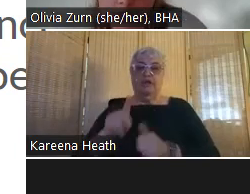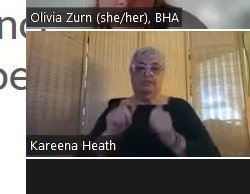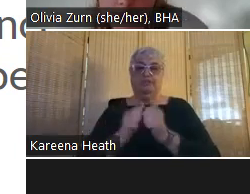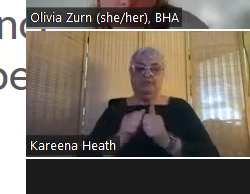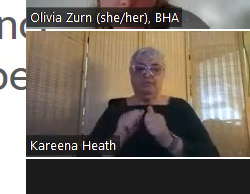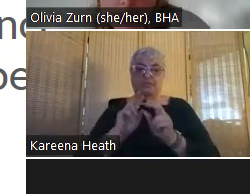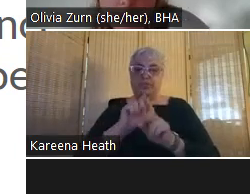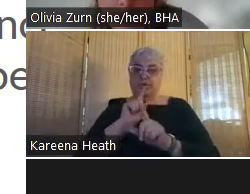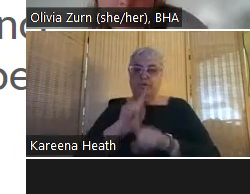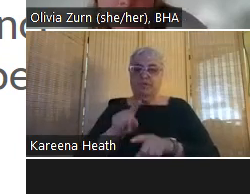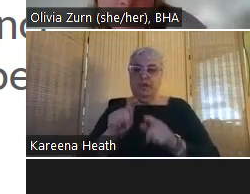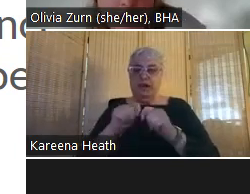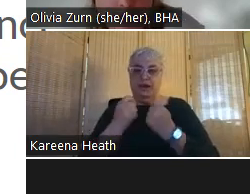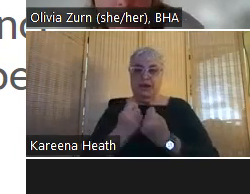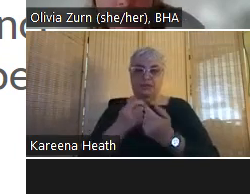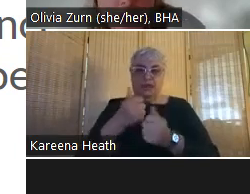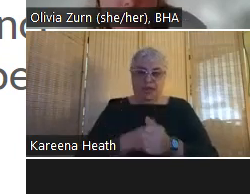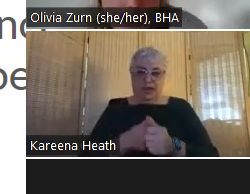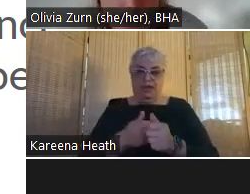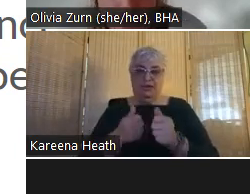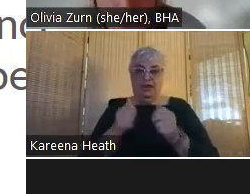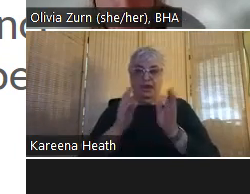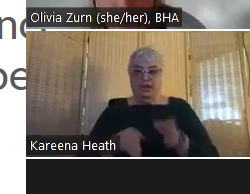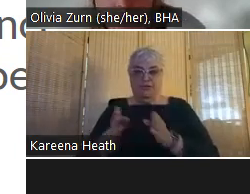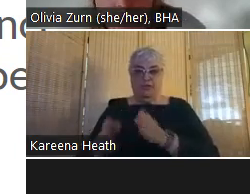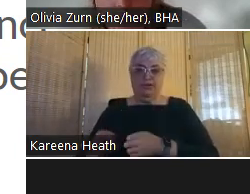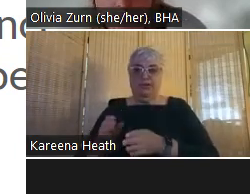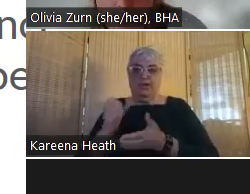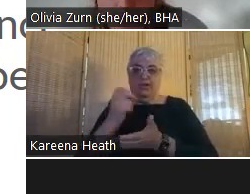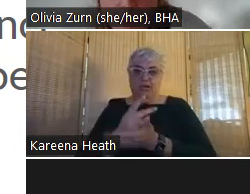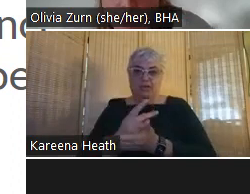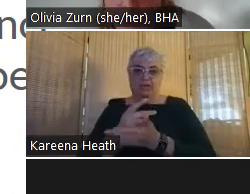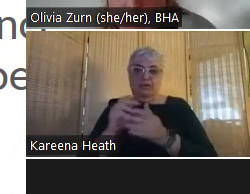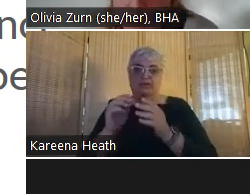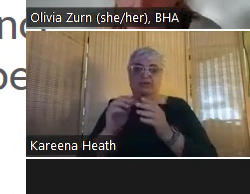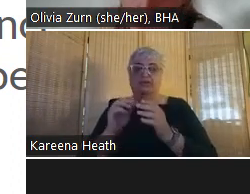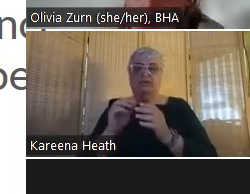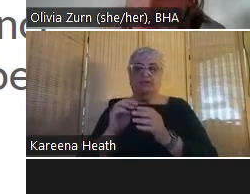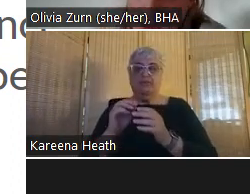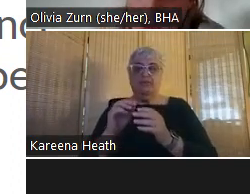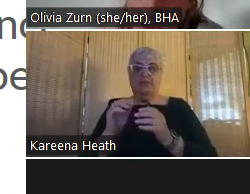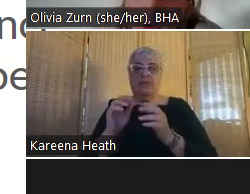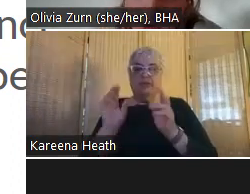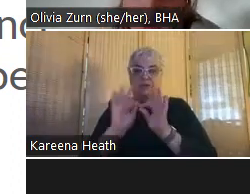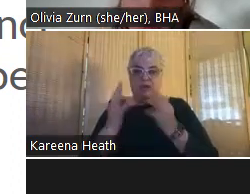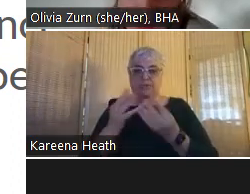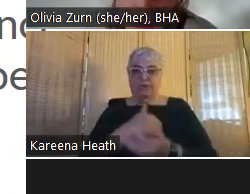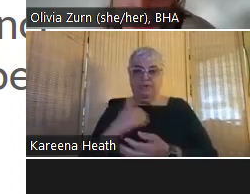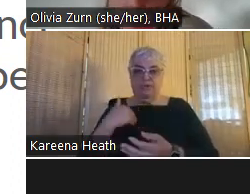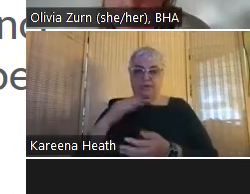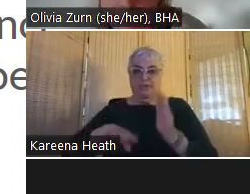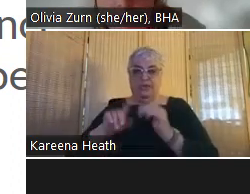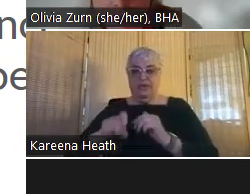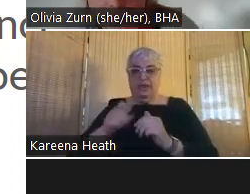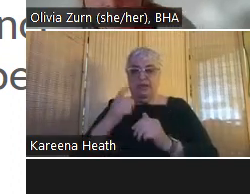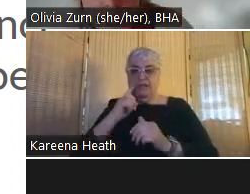responding team to each individual and authorized caregiver and/or family members by phone or in person based on the clinical need and